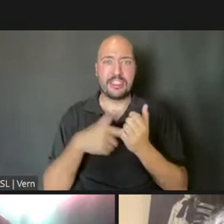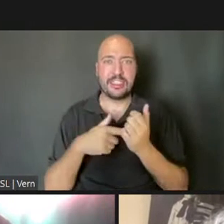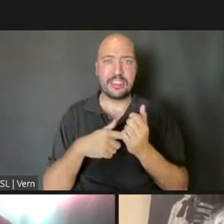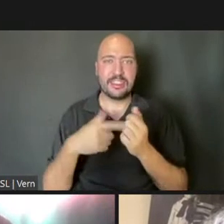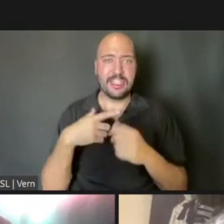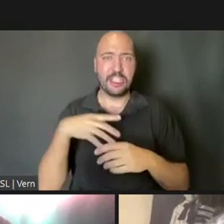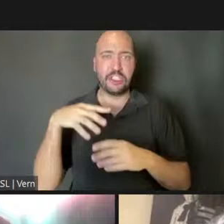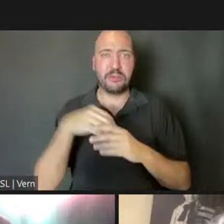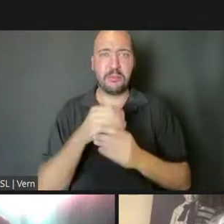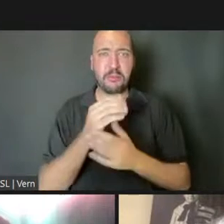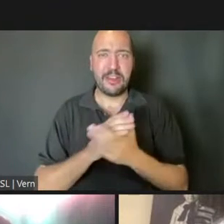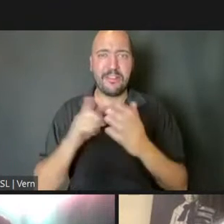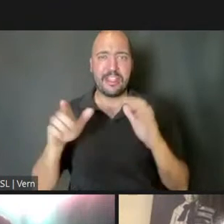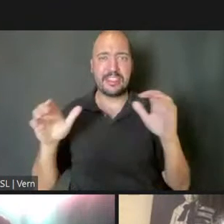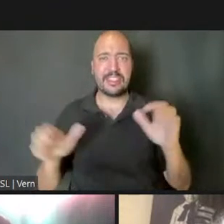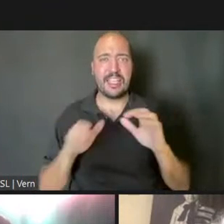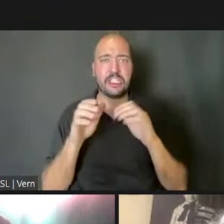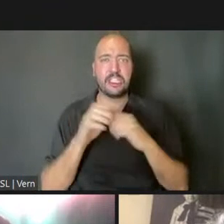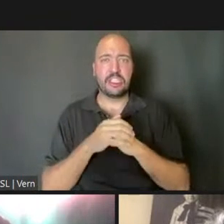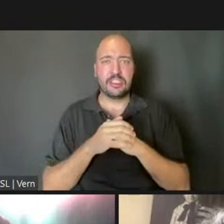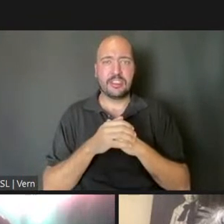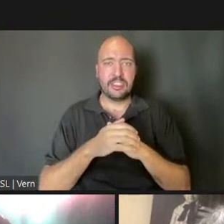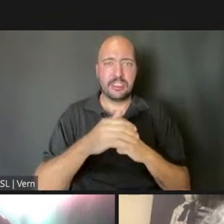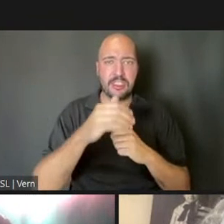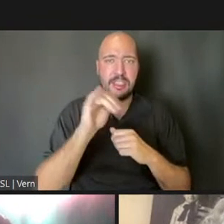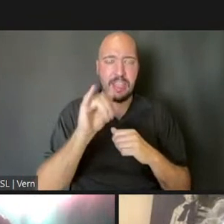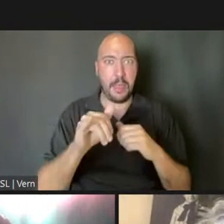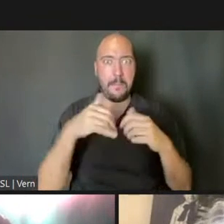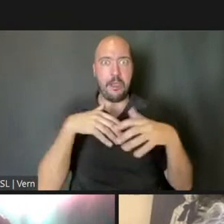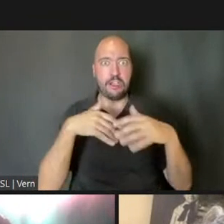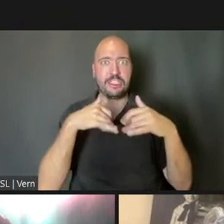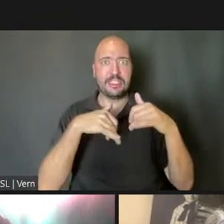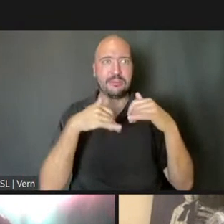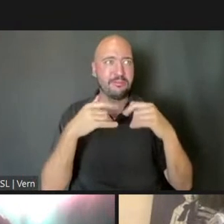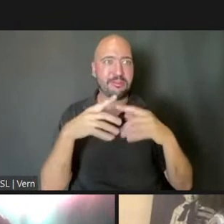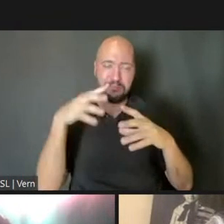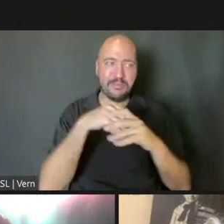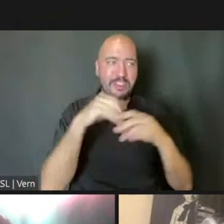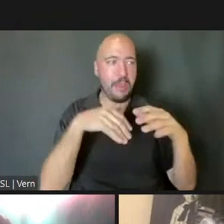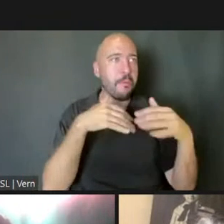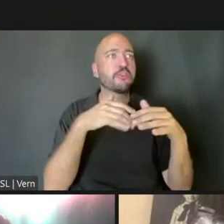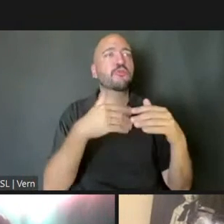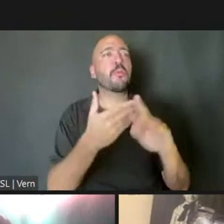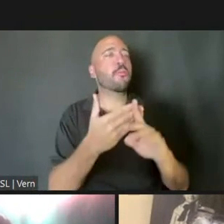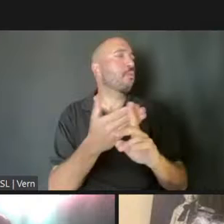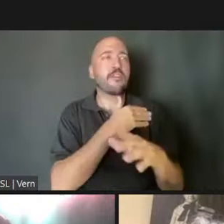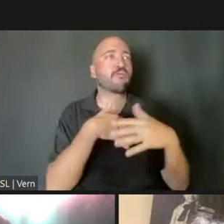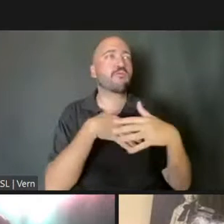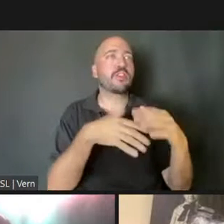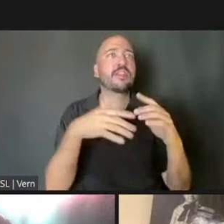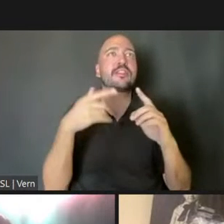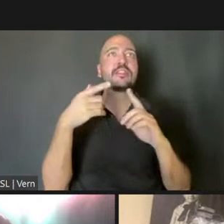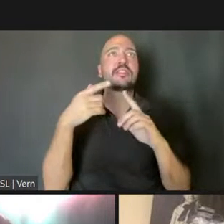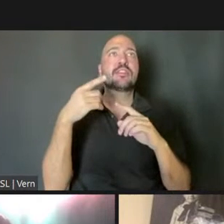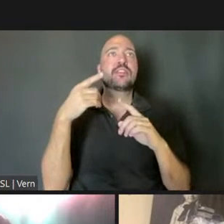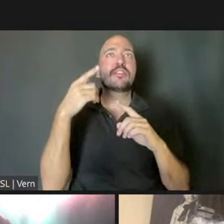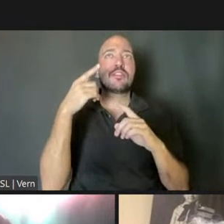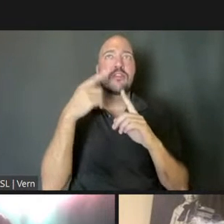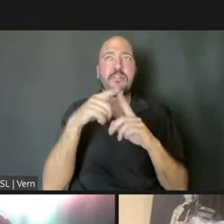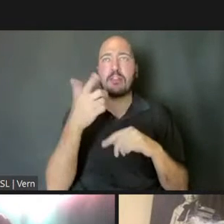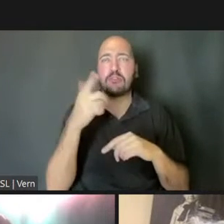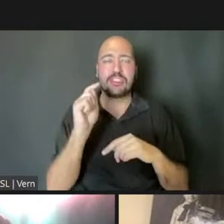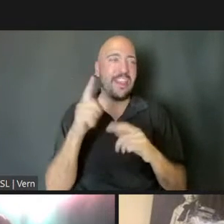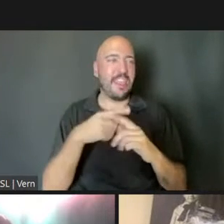in an action that both marched the parade route prior to the parade with LGBT folks and blocked the parade from starting for a